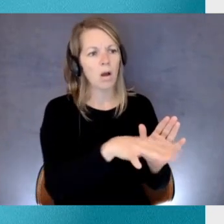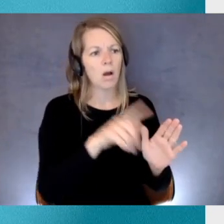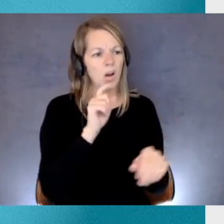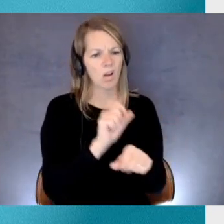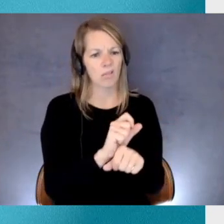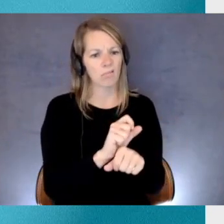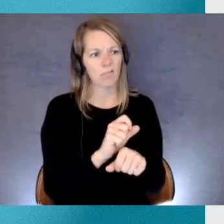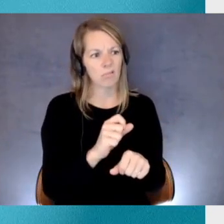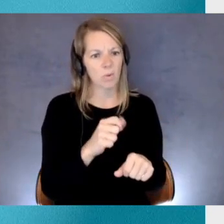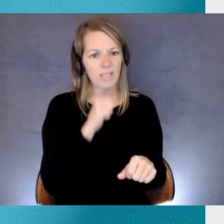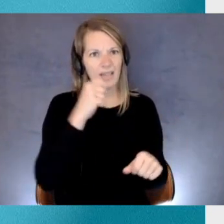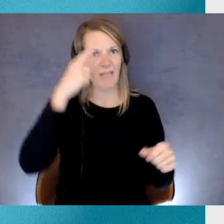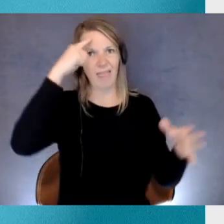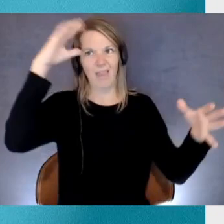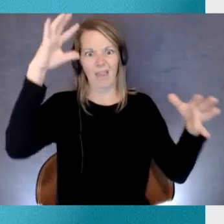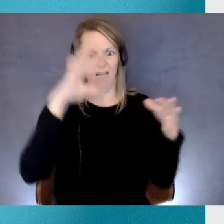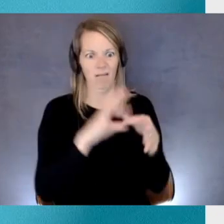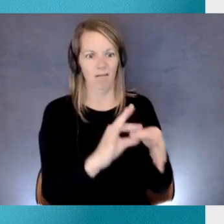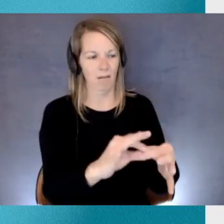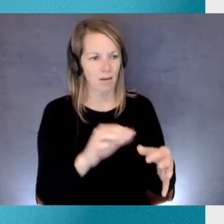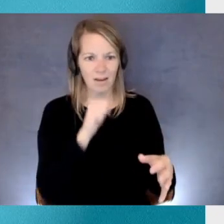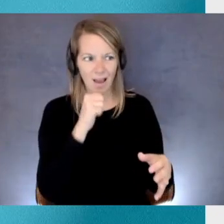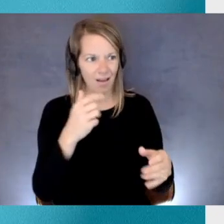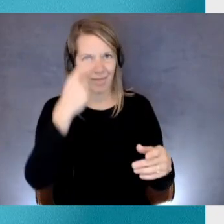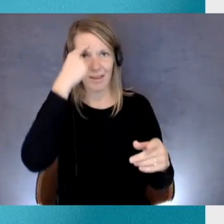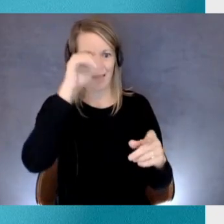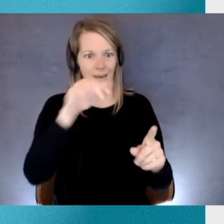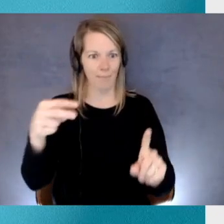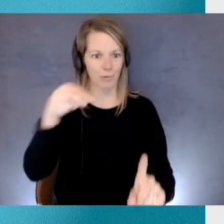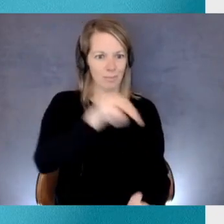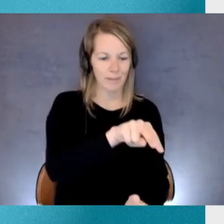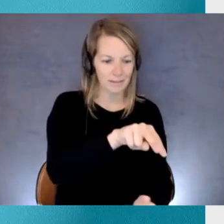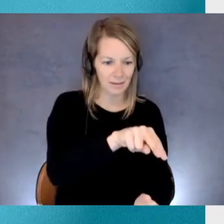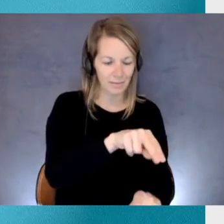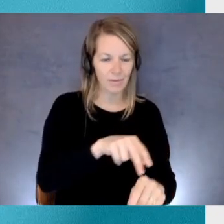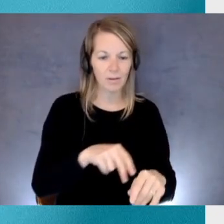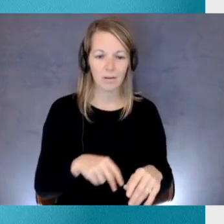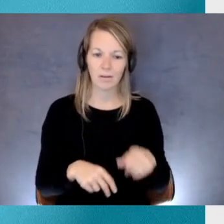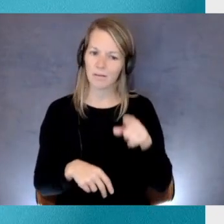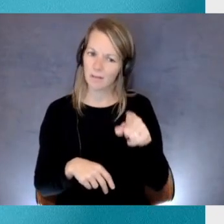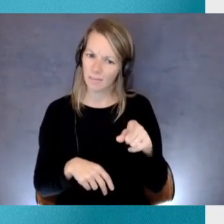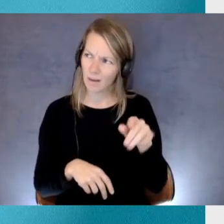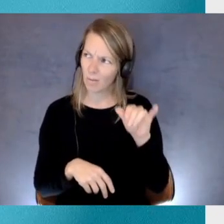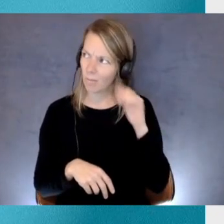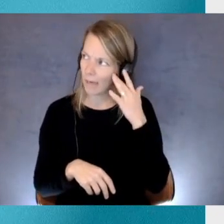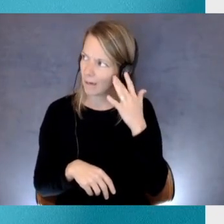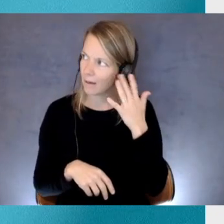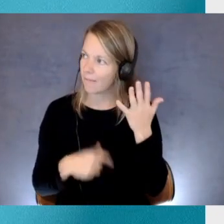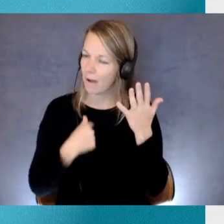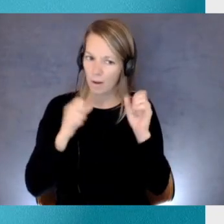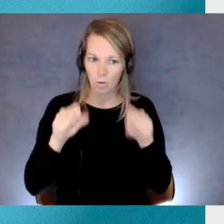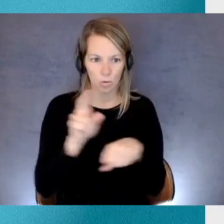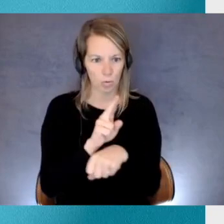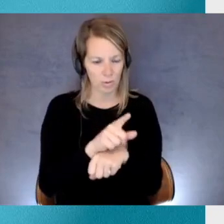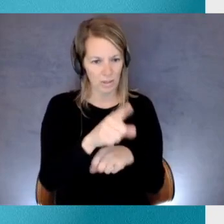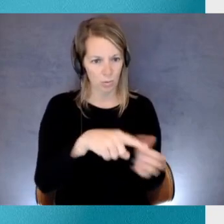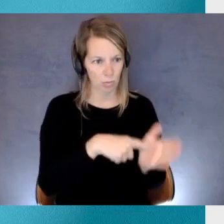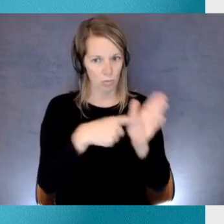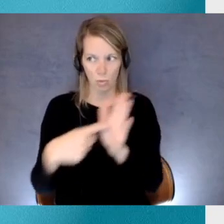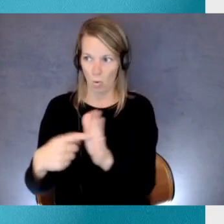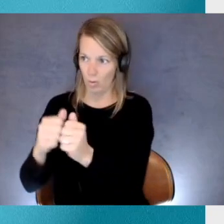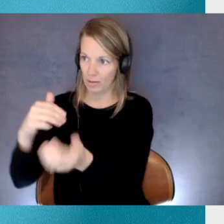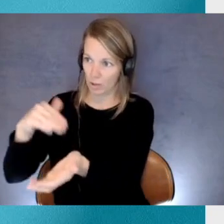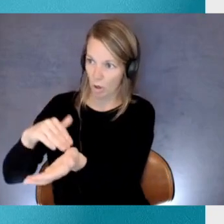put together. We might not have that perspective, right? And I had this insight of, wait a minute, if I could use this to share it with doctors and